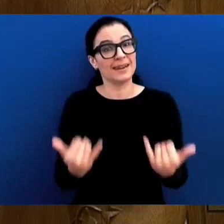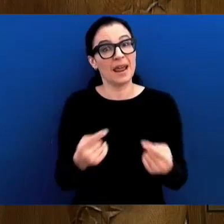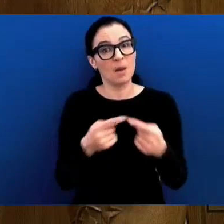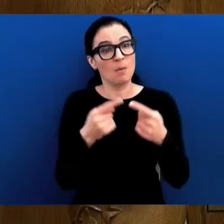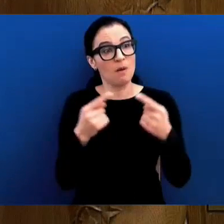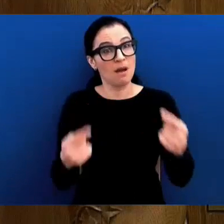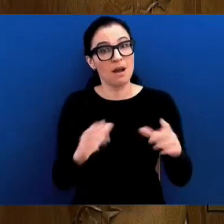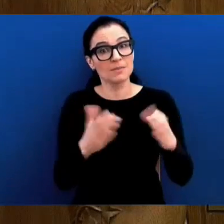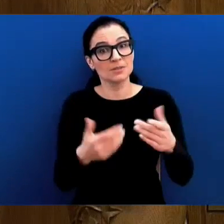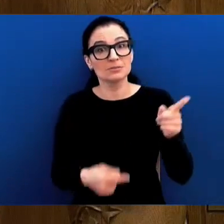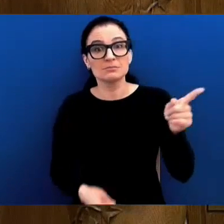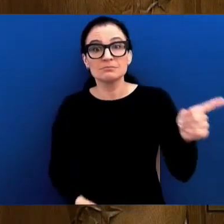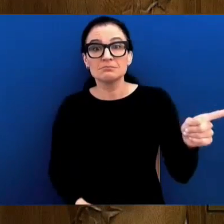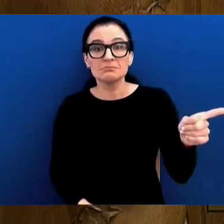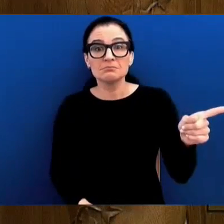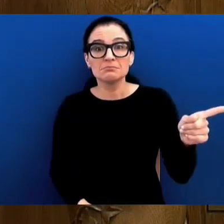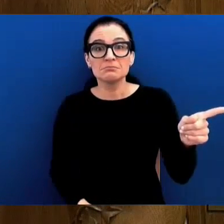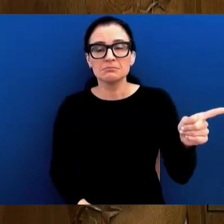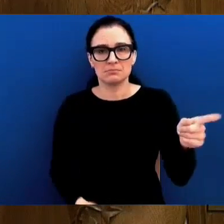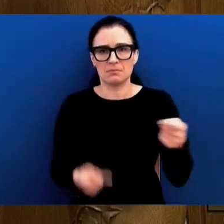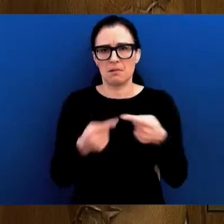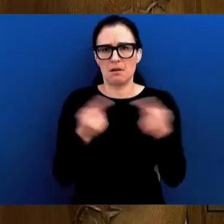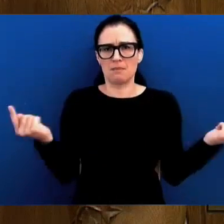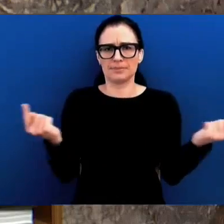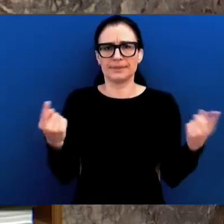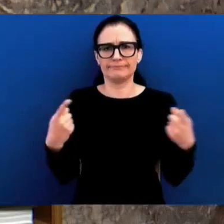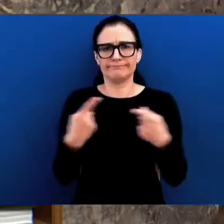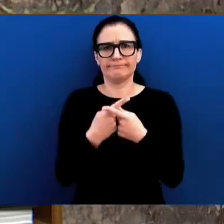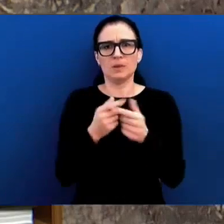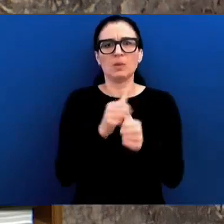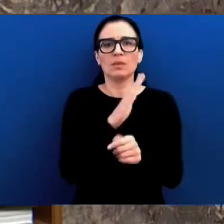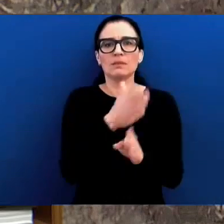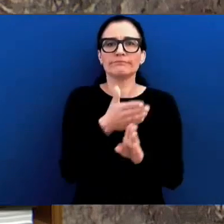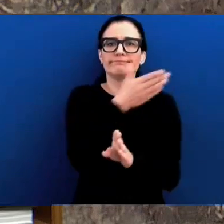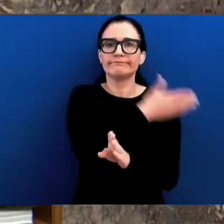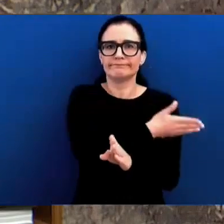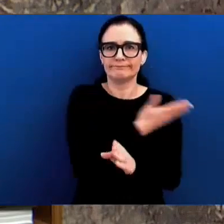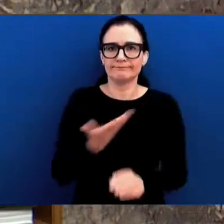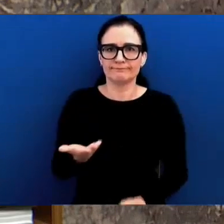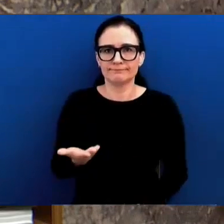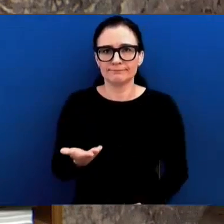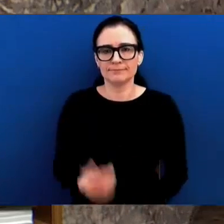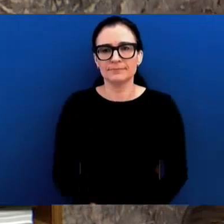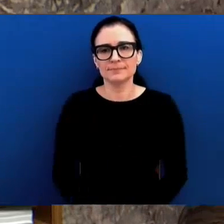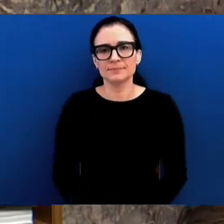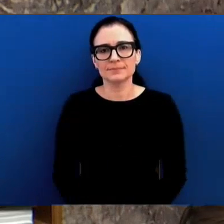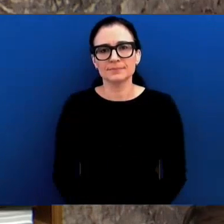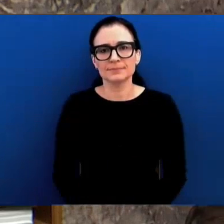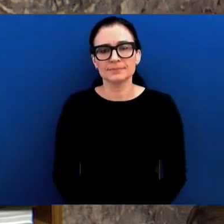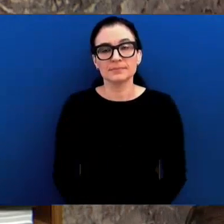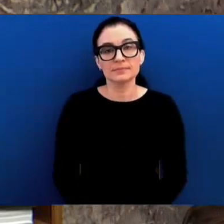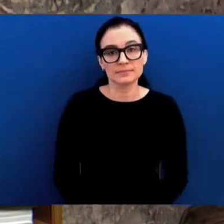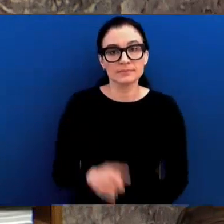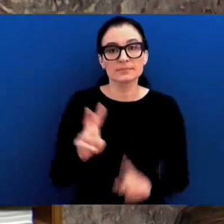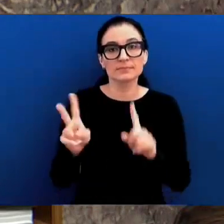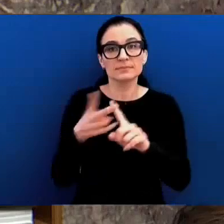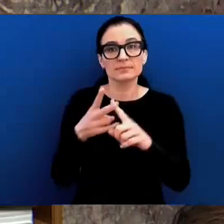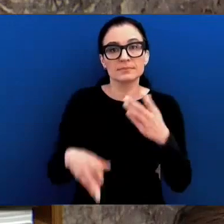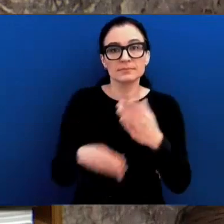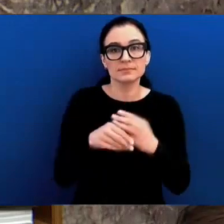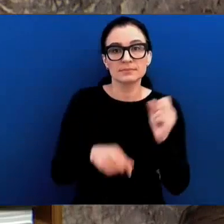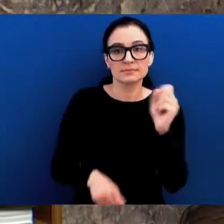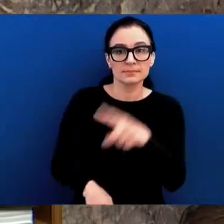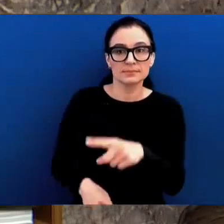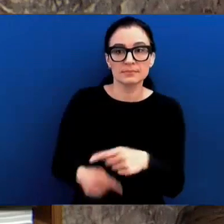Leader of the Official Opposition, second supplemental. Well, sure. I'm happy to engage in this with the minister. Let's take that trip down memory lane, because, in fact,